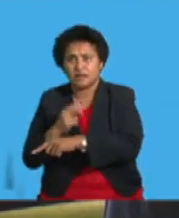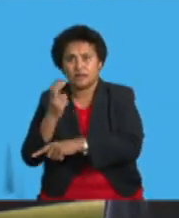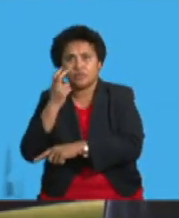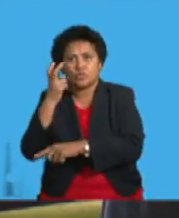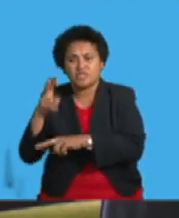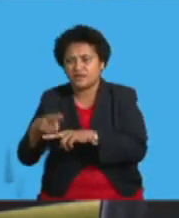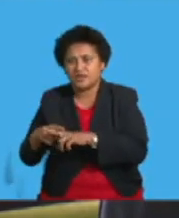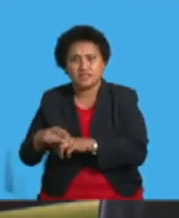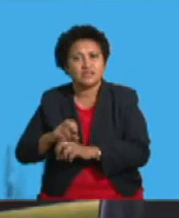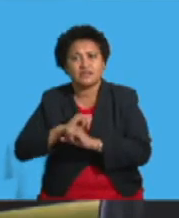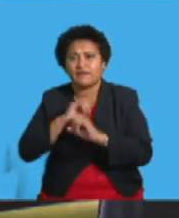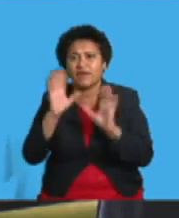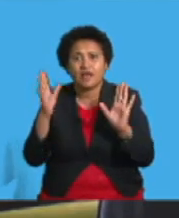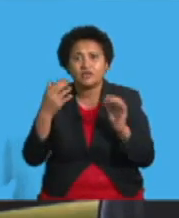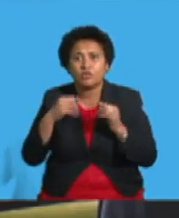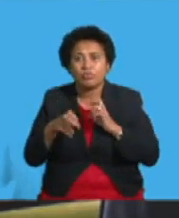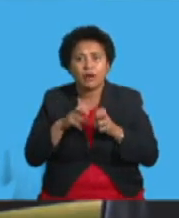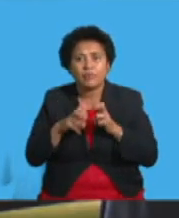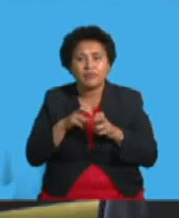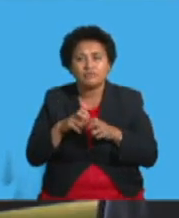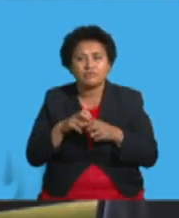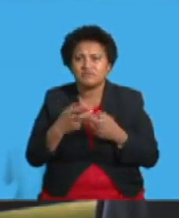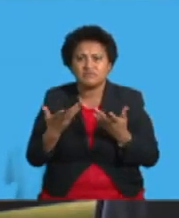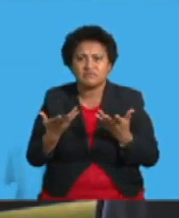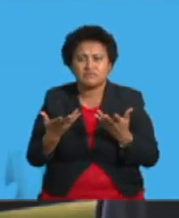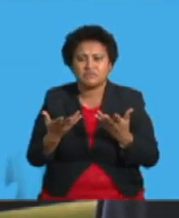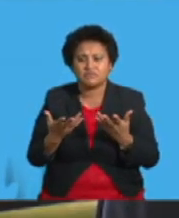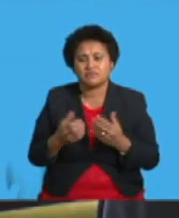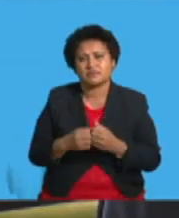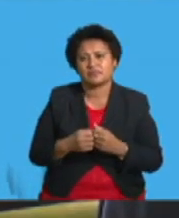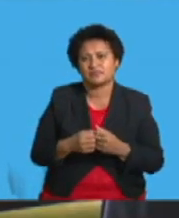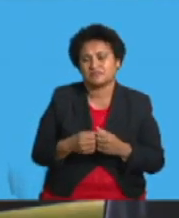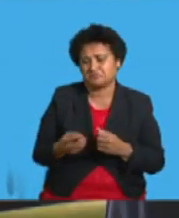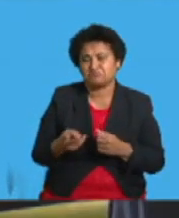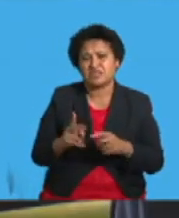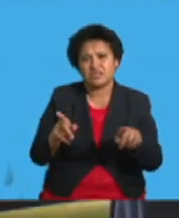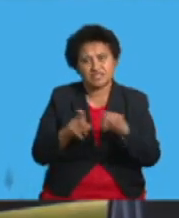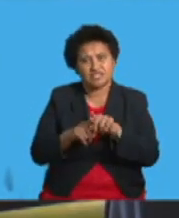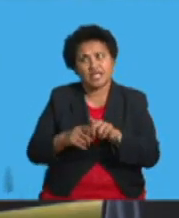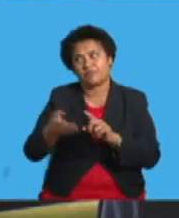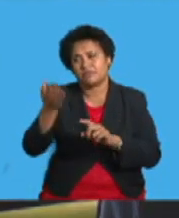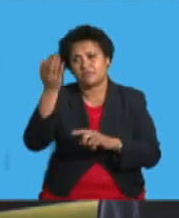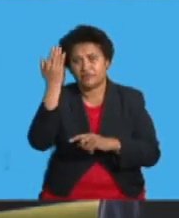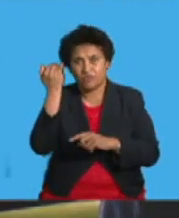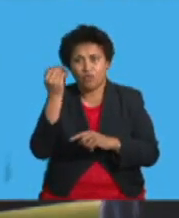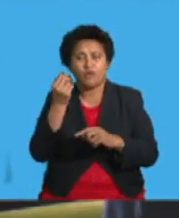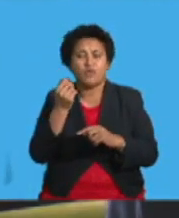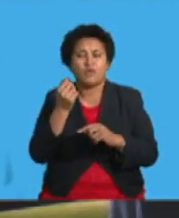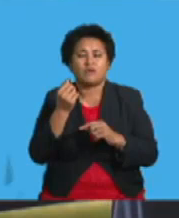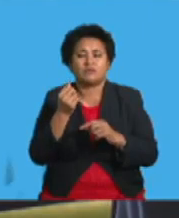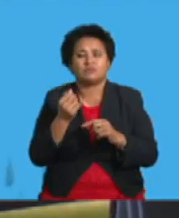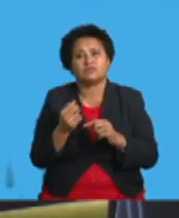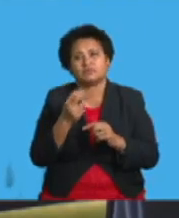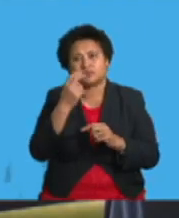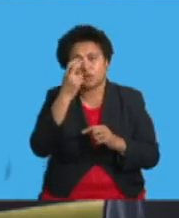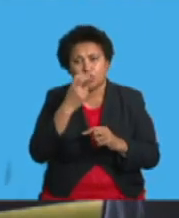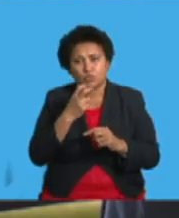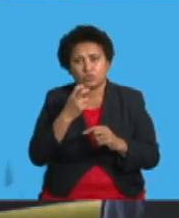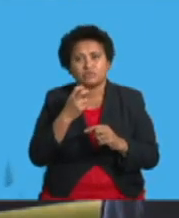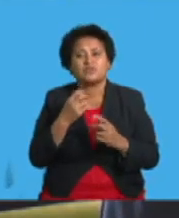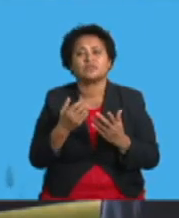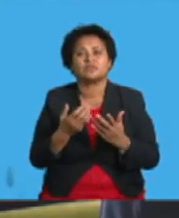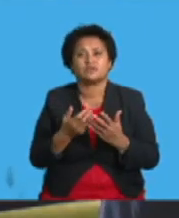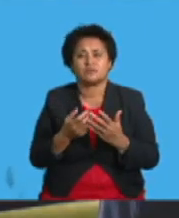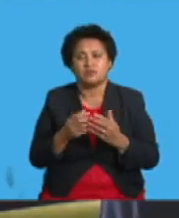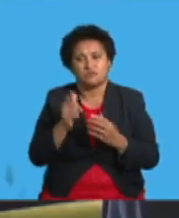also chairpersons of Tourism Fiji whilst being CEOs of Fiji Airways. In that period also, we've had Virgin Airways coming into